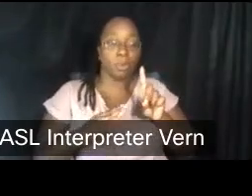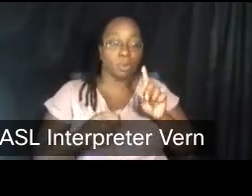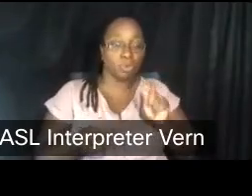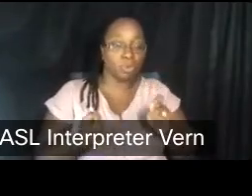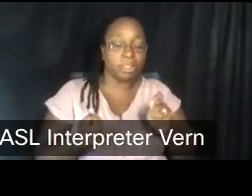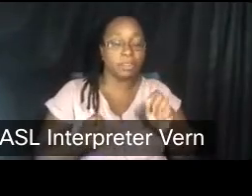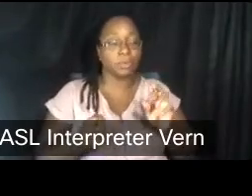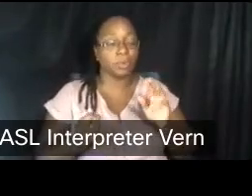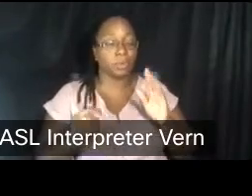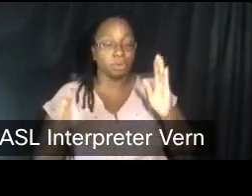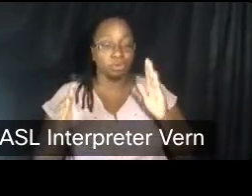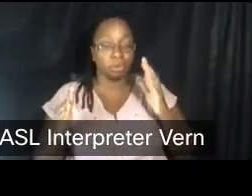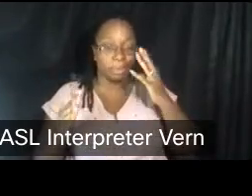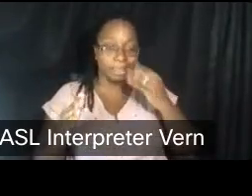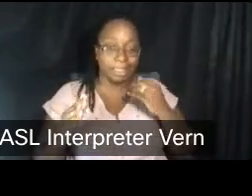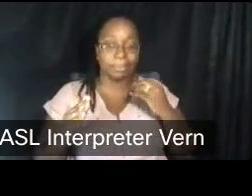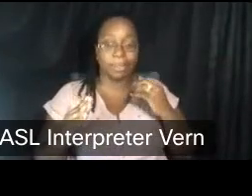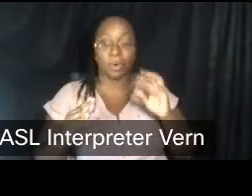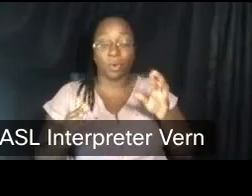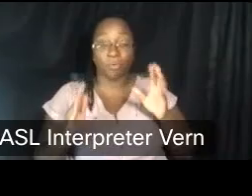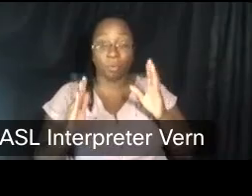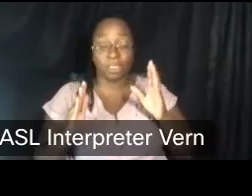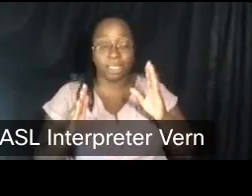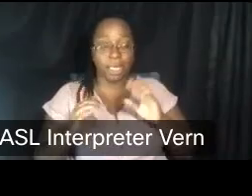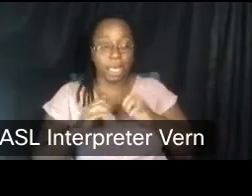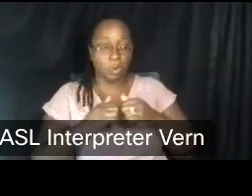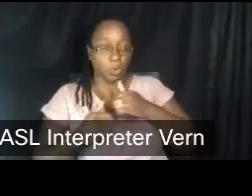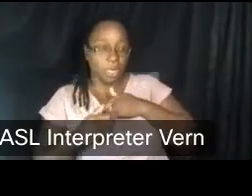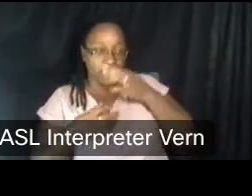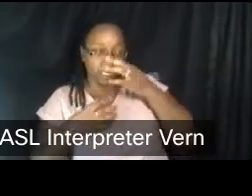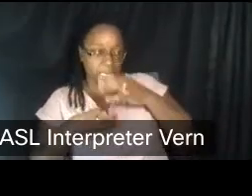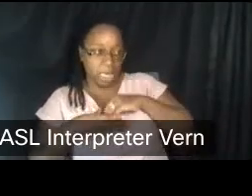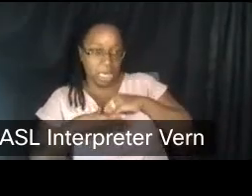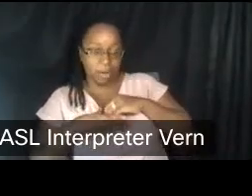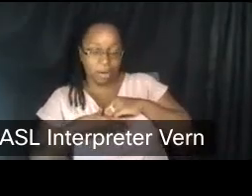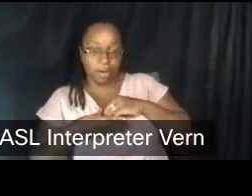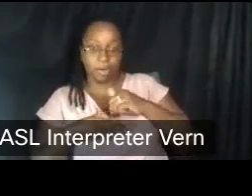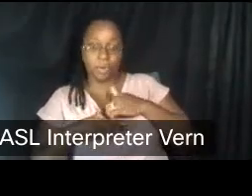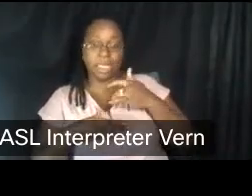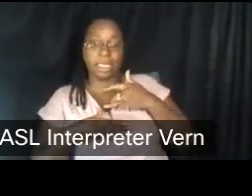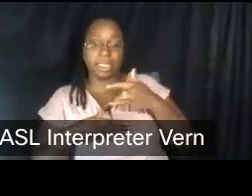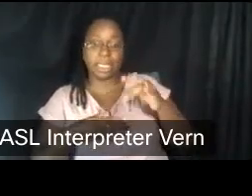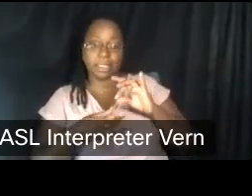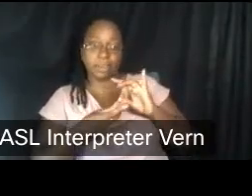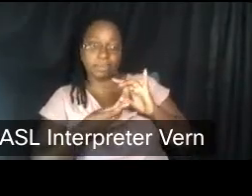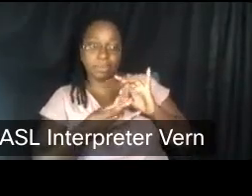sleeping? Do we feel ourselves make distance between us and the person accessing